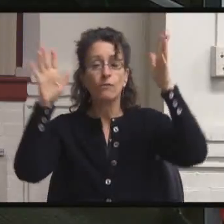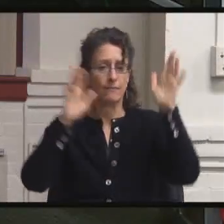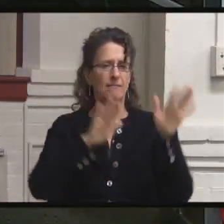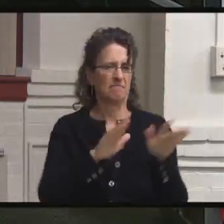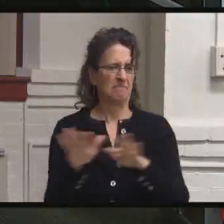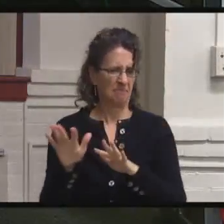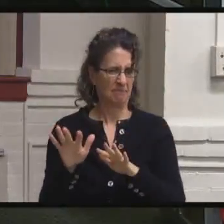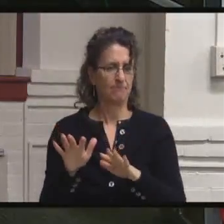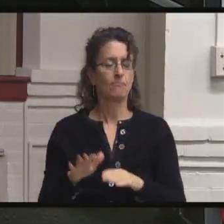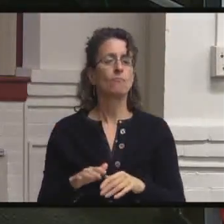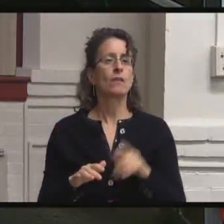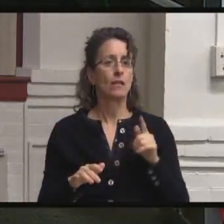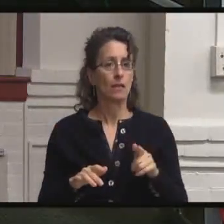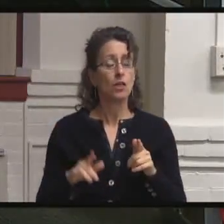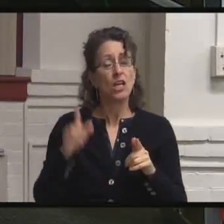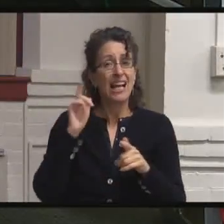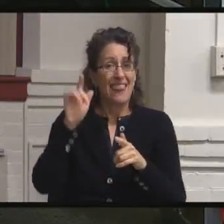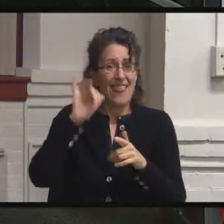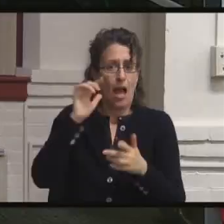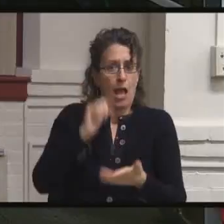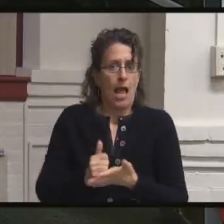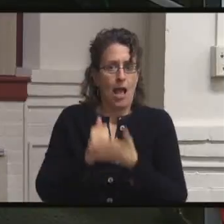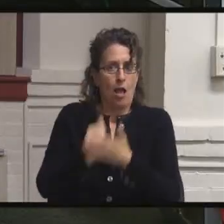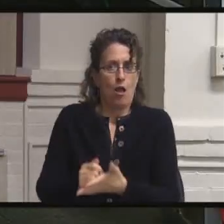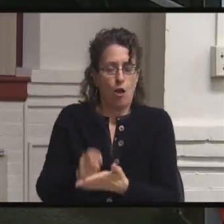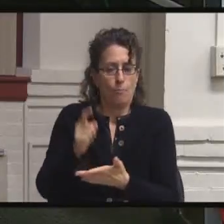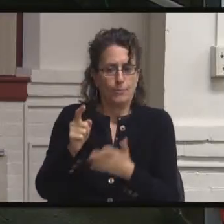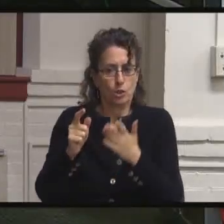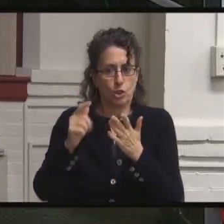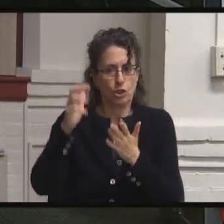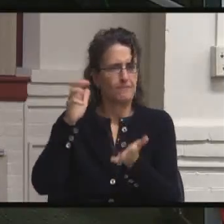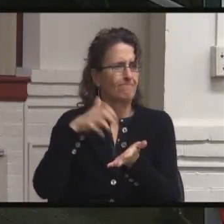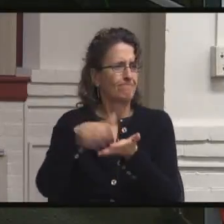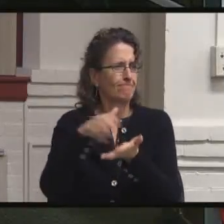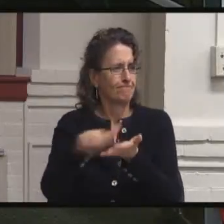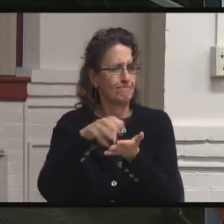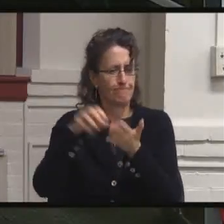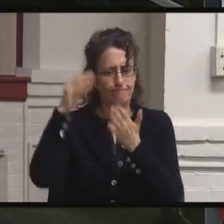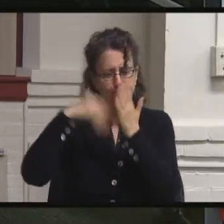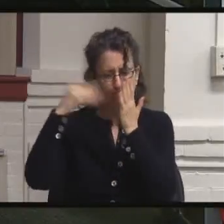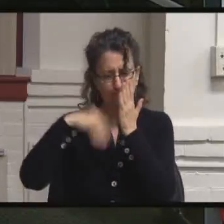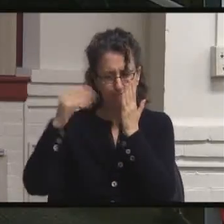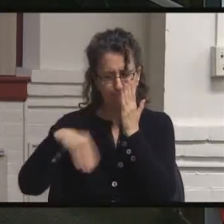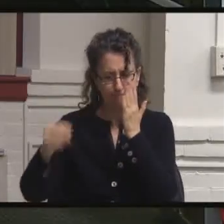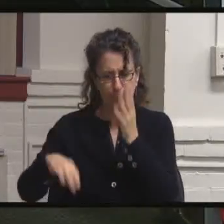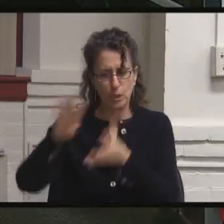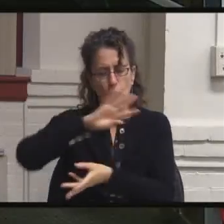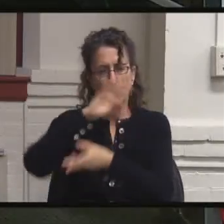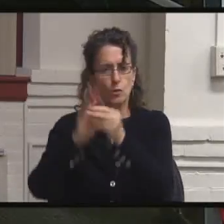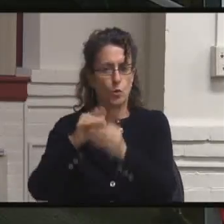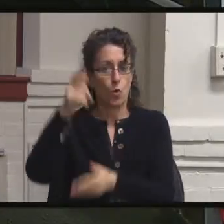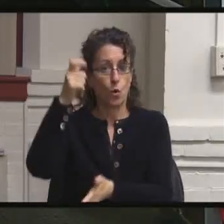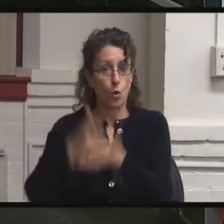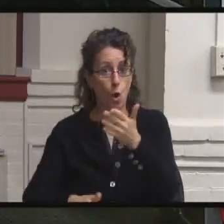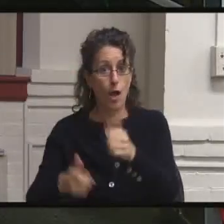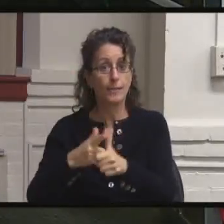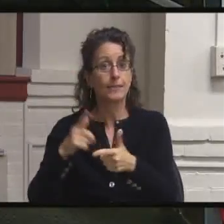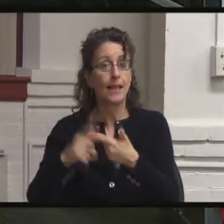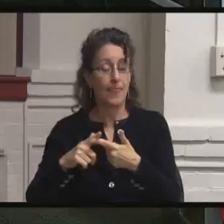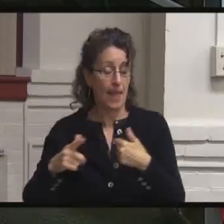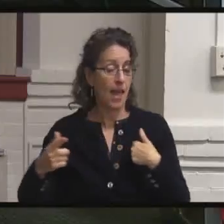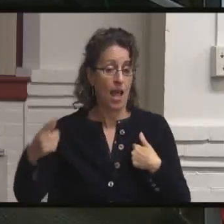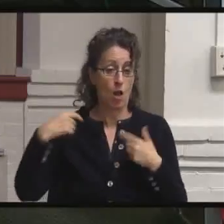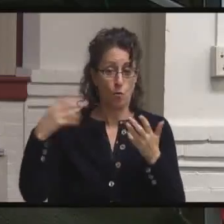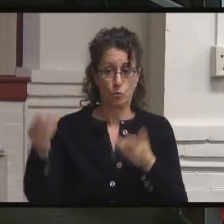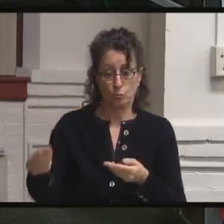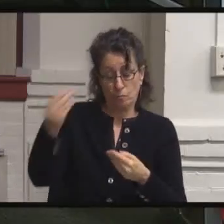put together meaningful estimates of how much time it was going to take her at each location, and then we could put together a project that we would bring to the board and